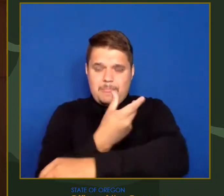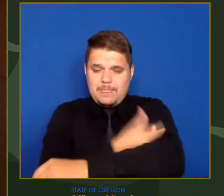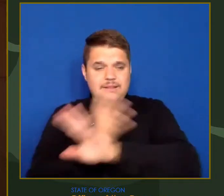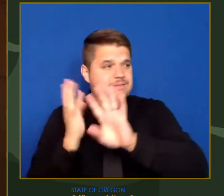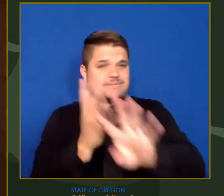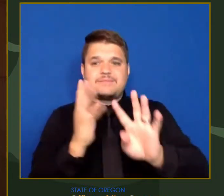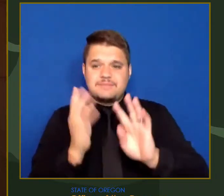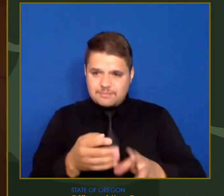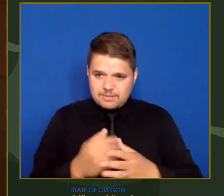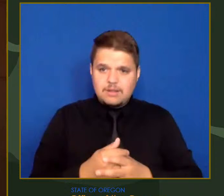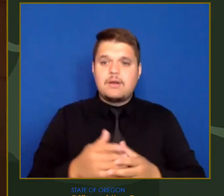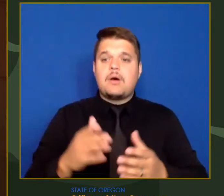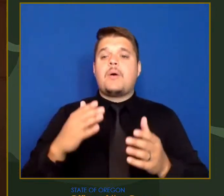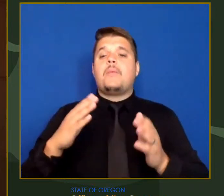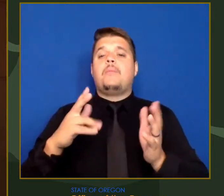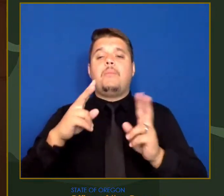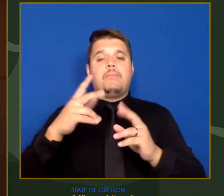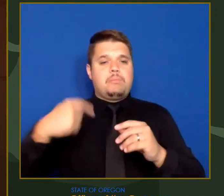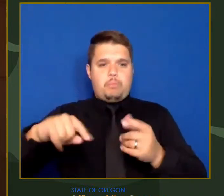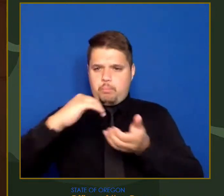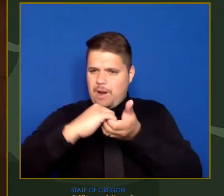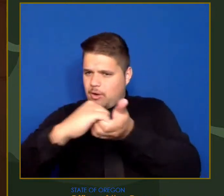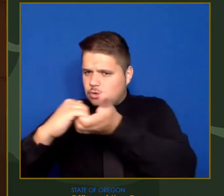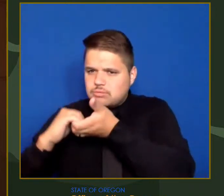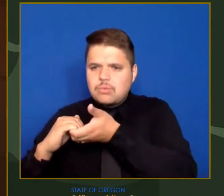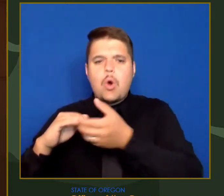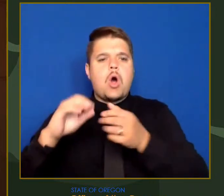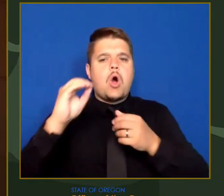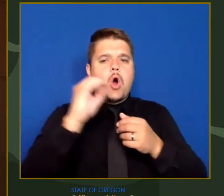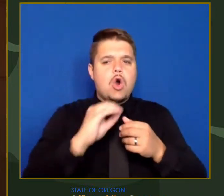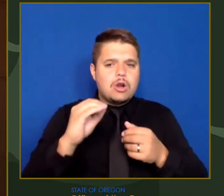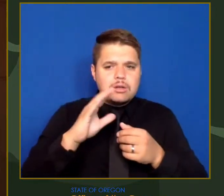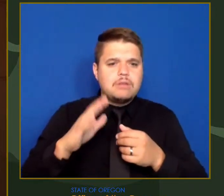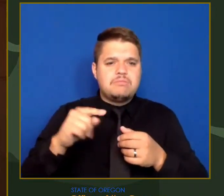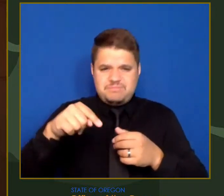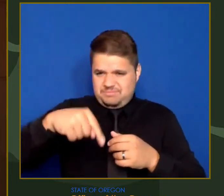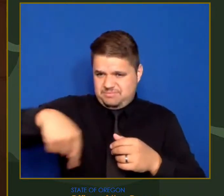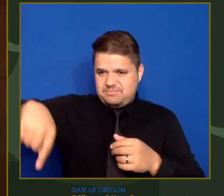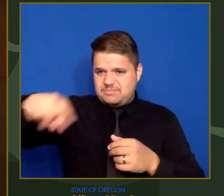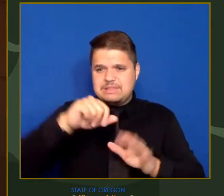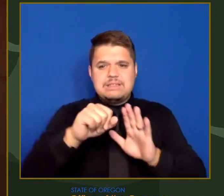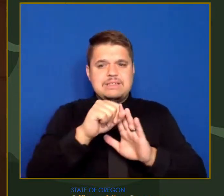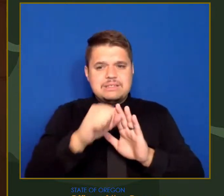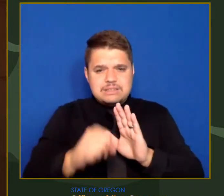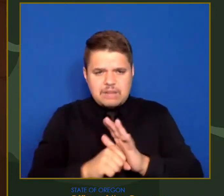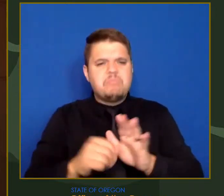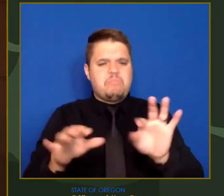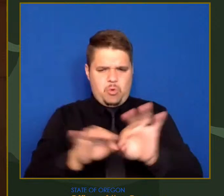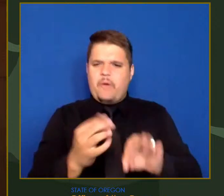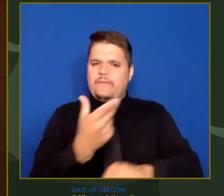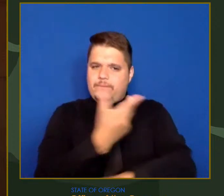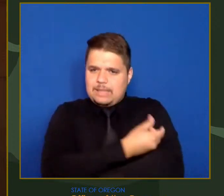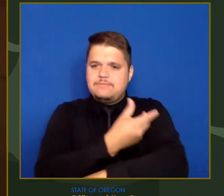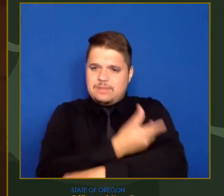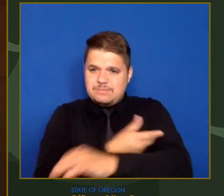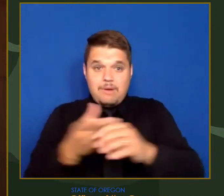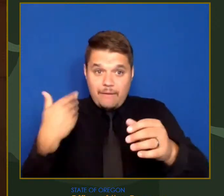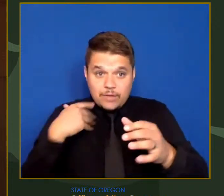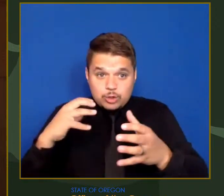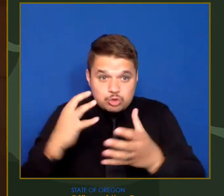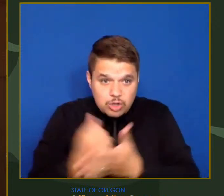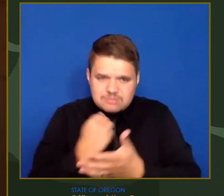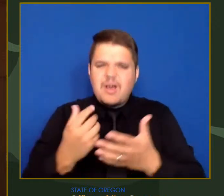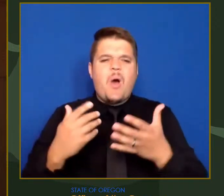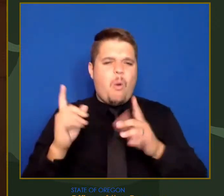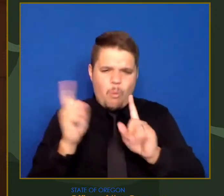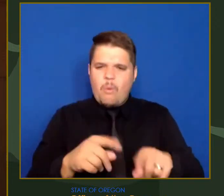get Oregonians vaccinated, to protect yourself and your loved ones, and to prevent hospitalizations and deaths. Thank